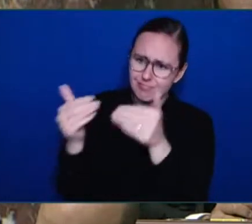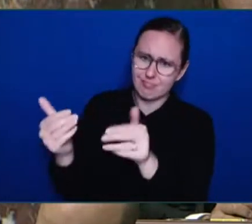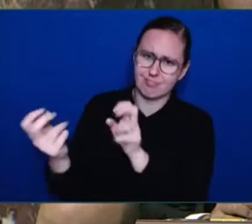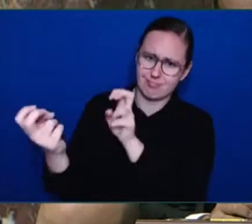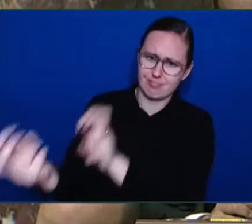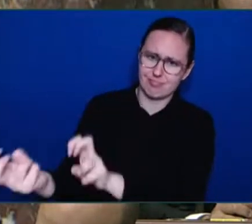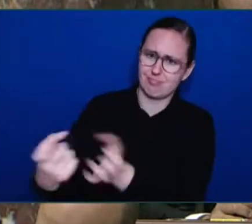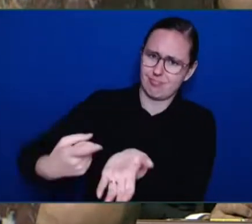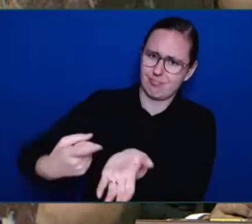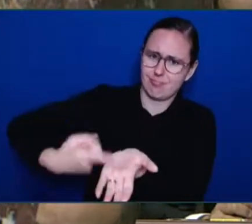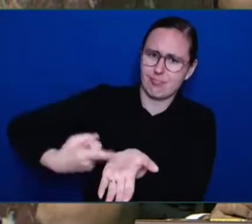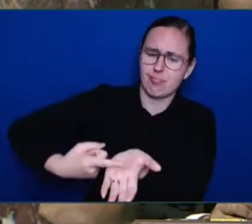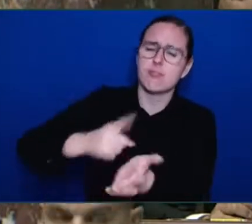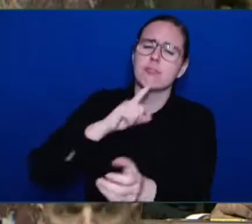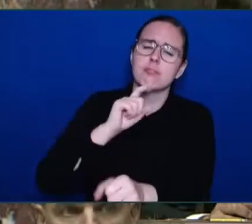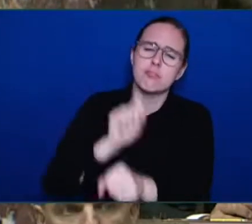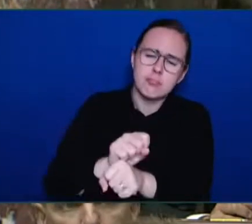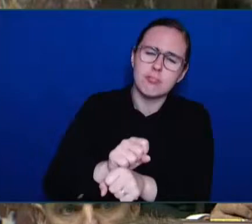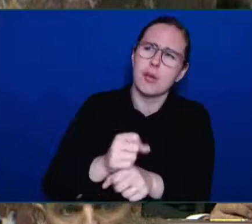exactly what I will do.